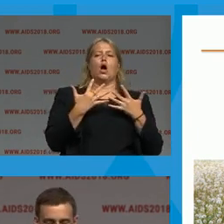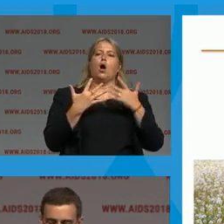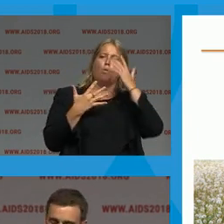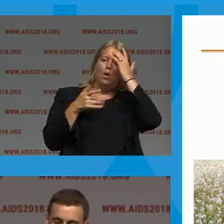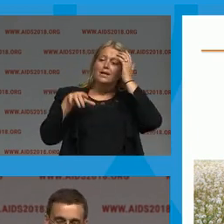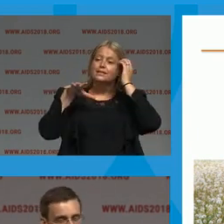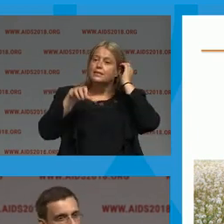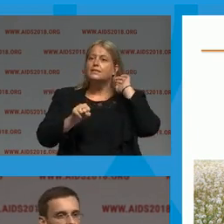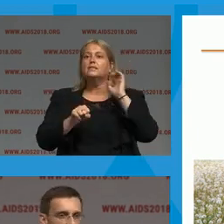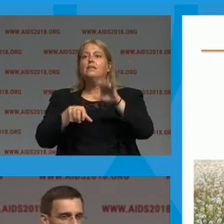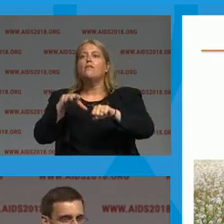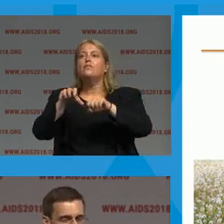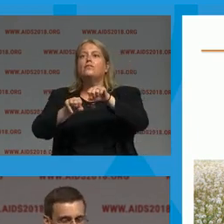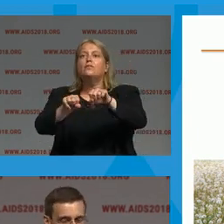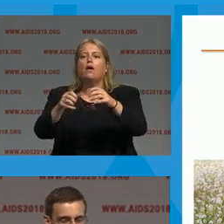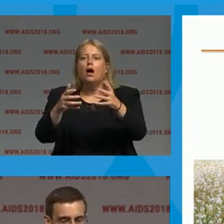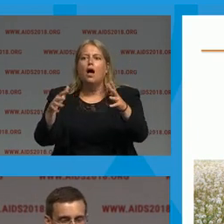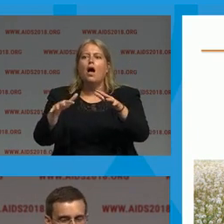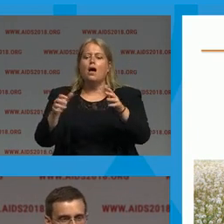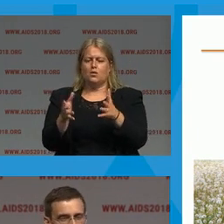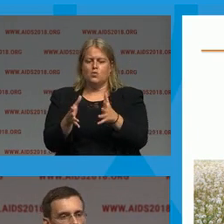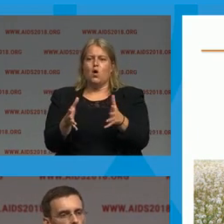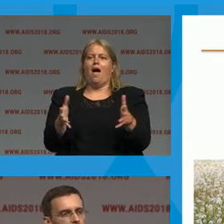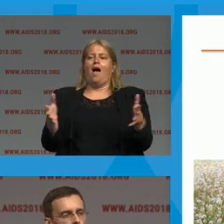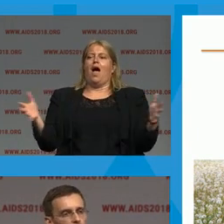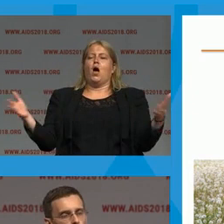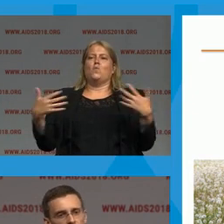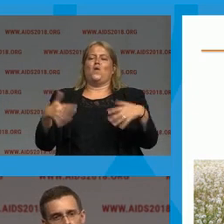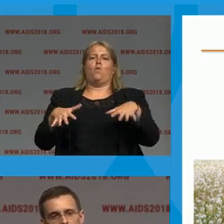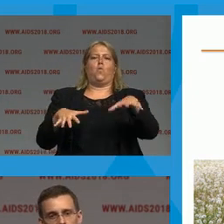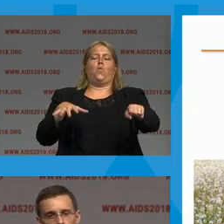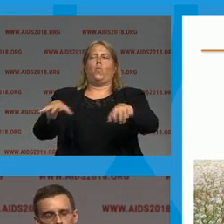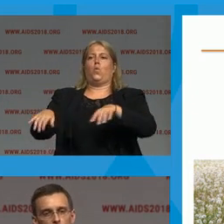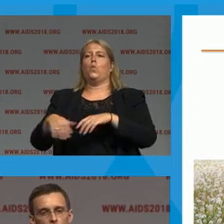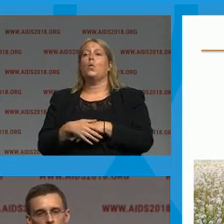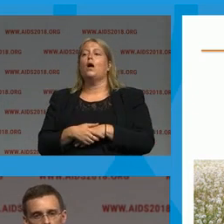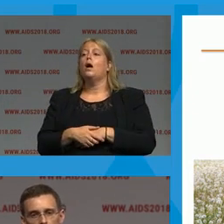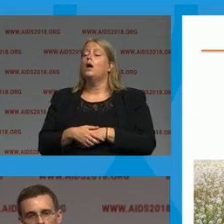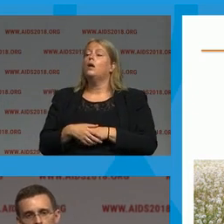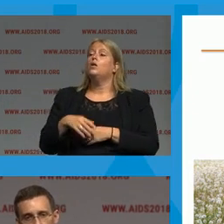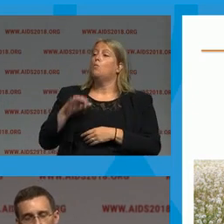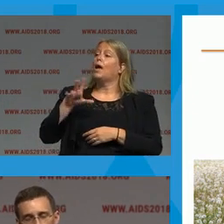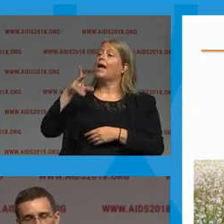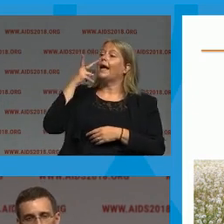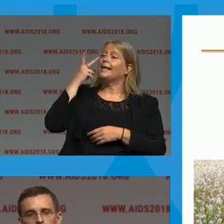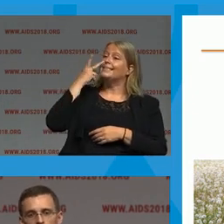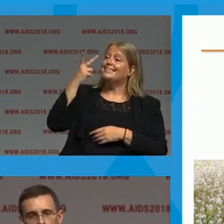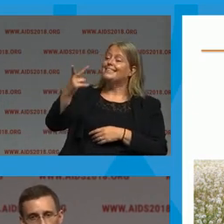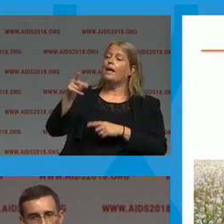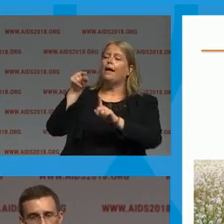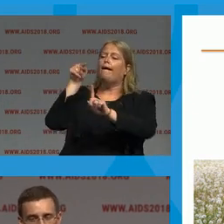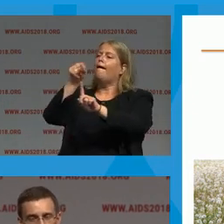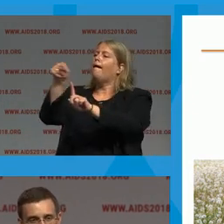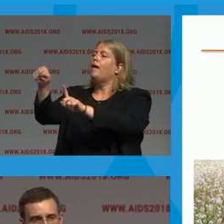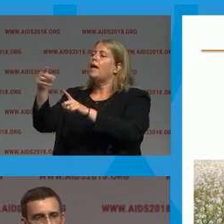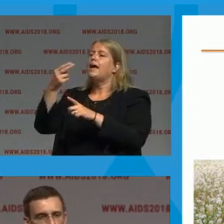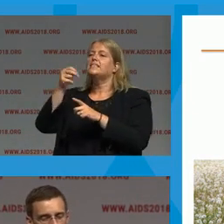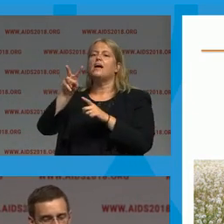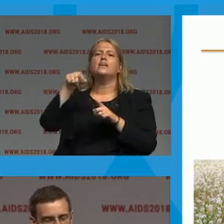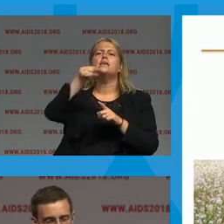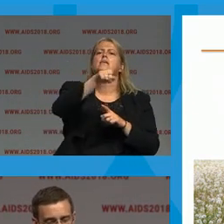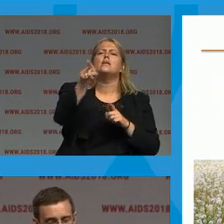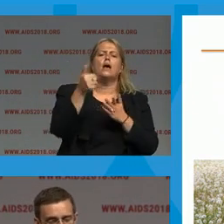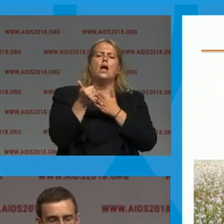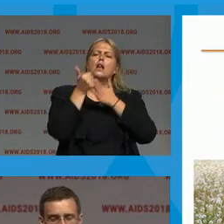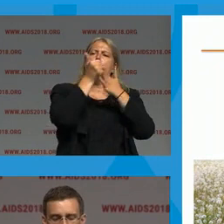that is completely unprecedented. We can already point to examples of where discoveries in HIV have helped to save lives in